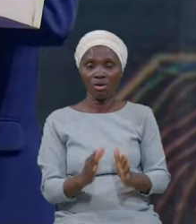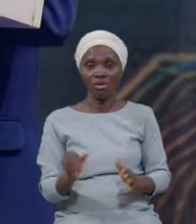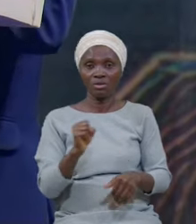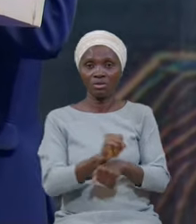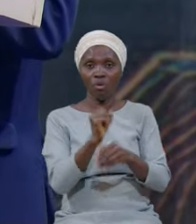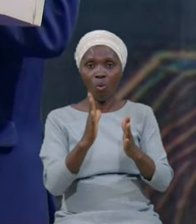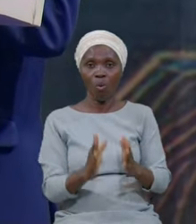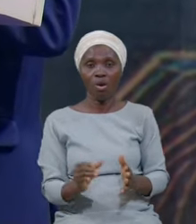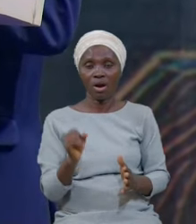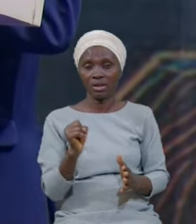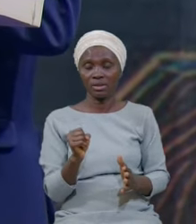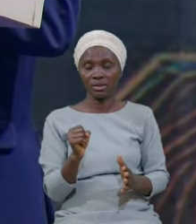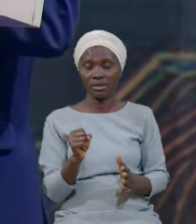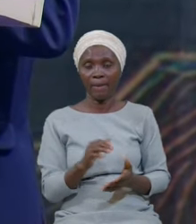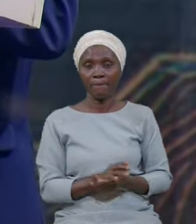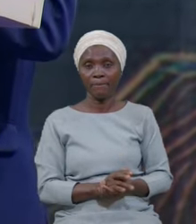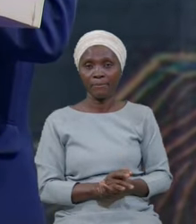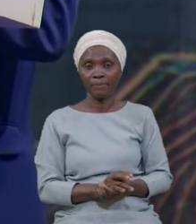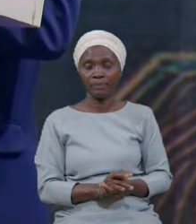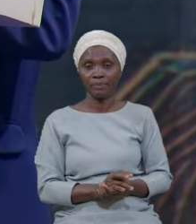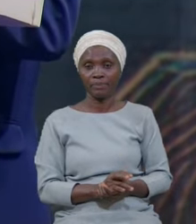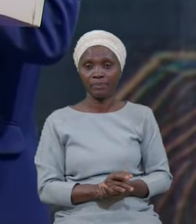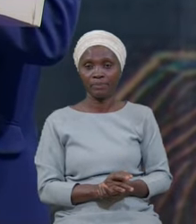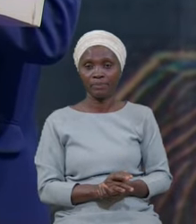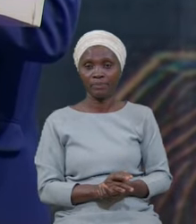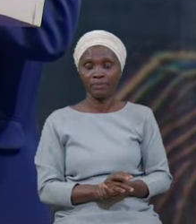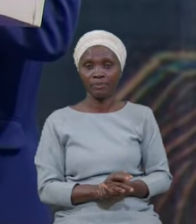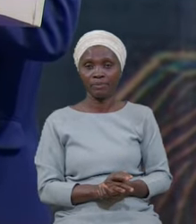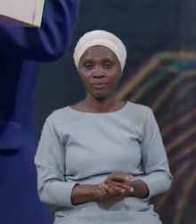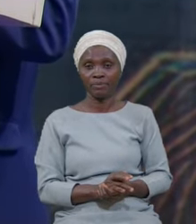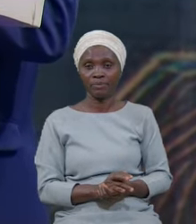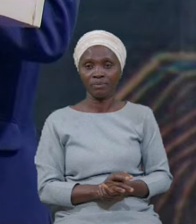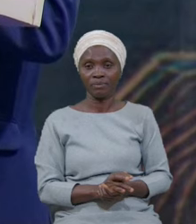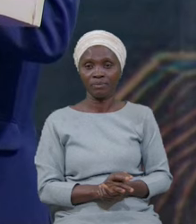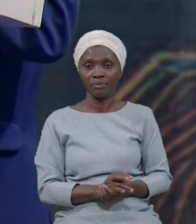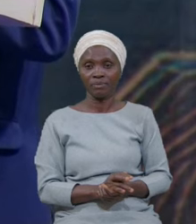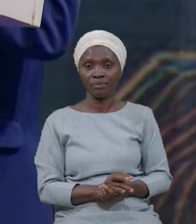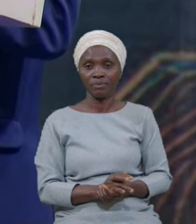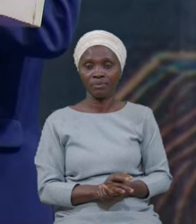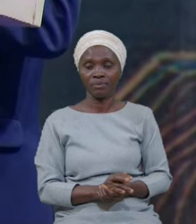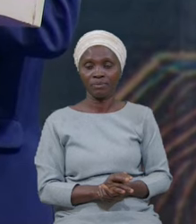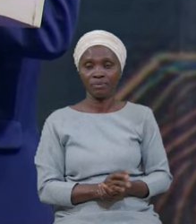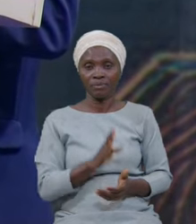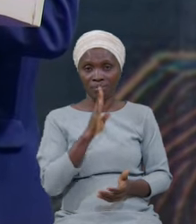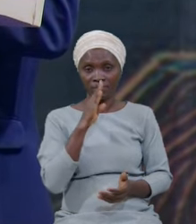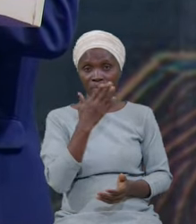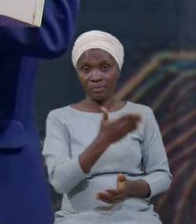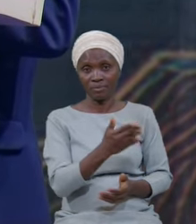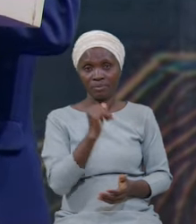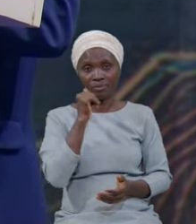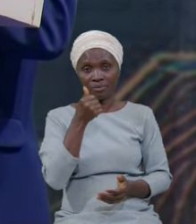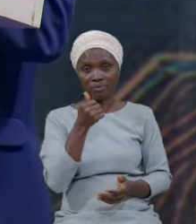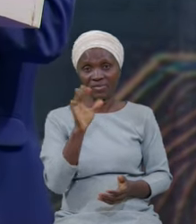Center near the Ebano Tunnel. Be there tomorrow by 8